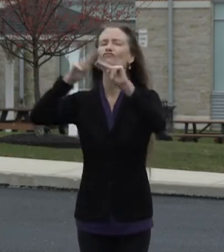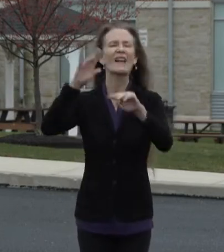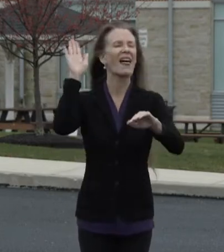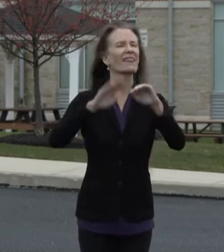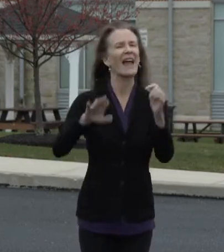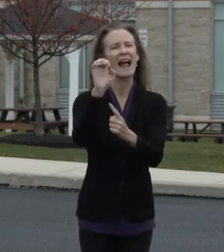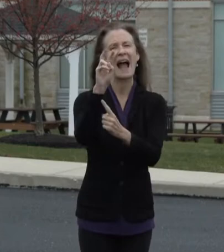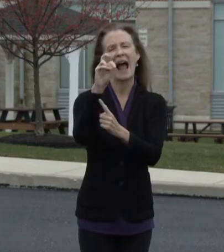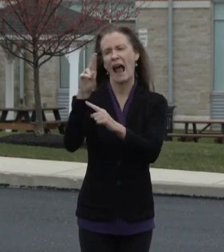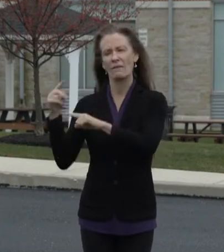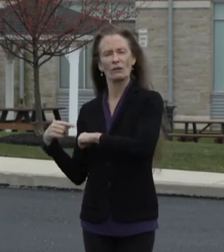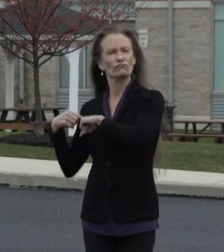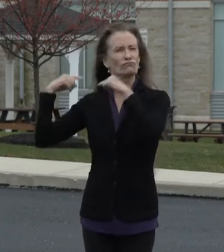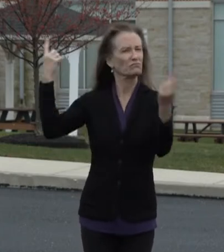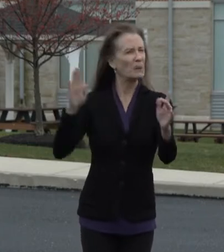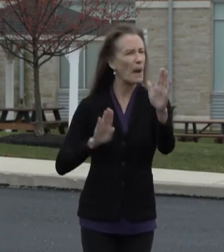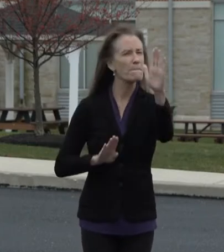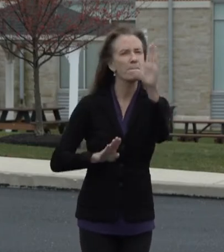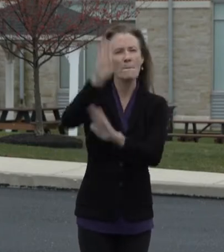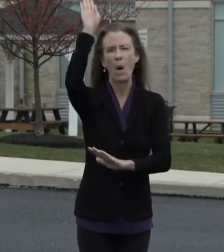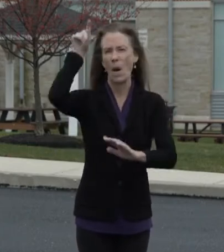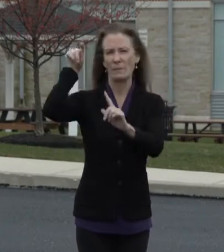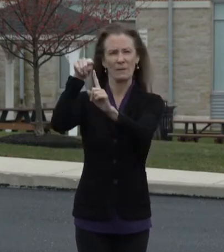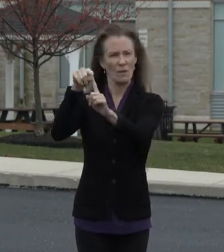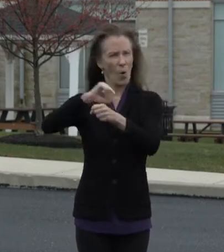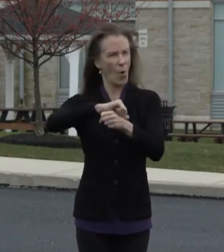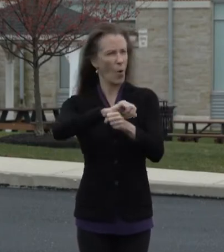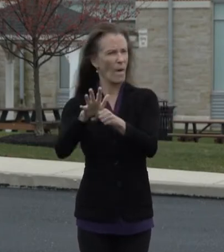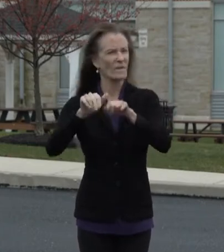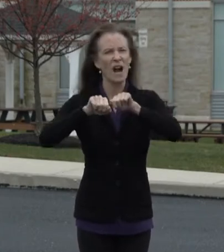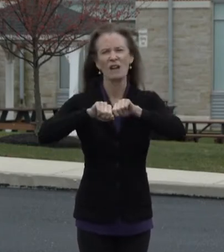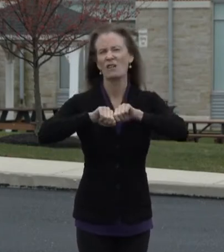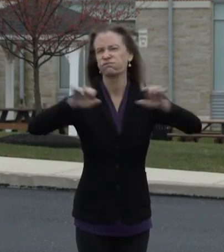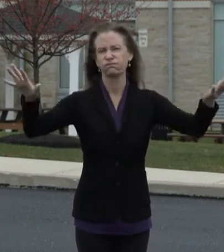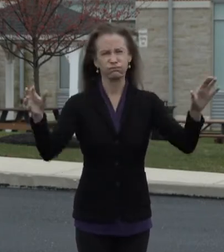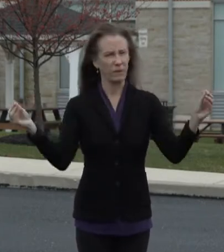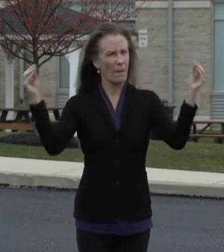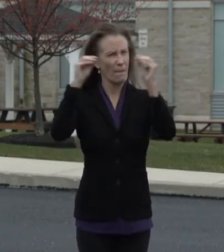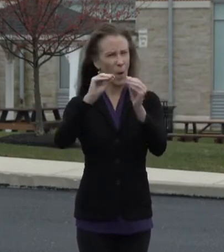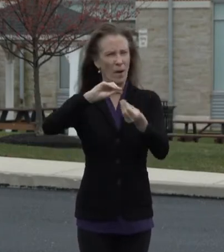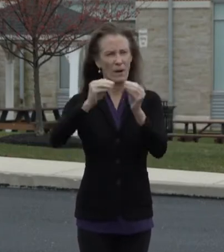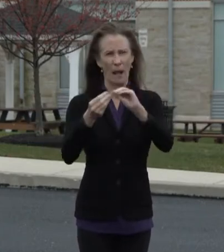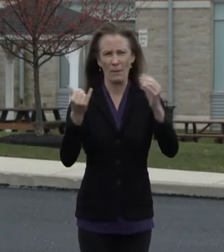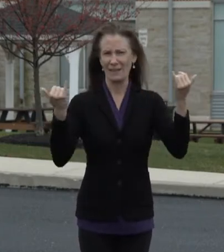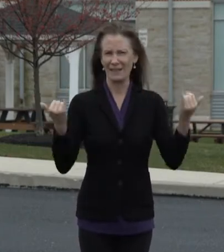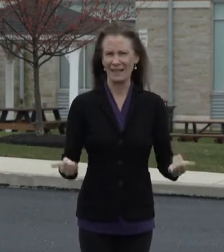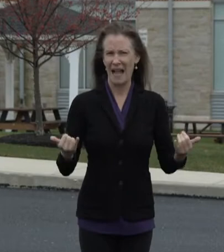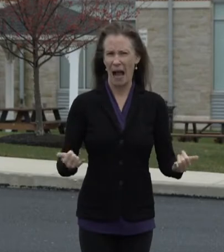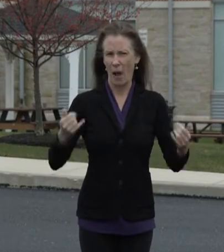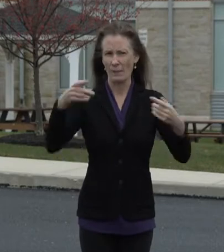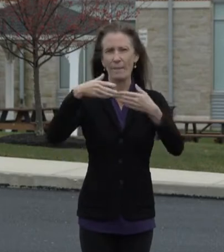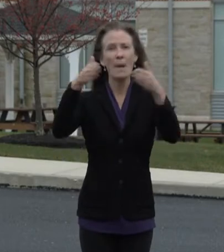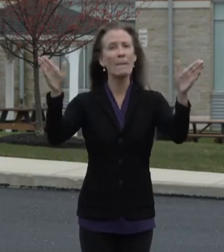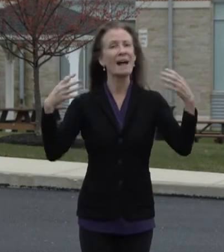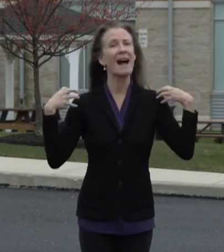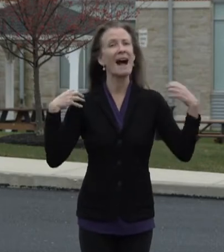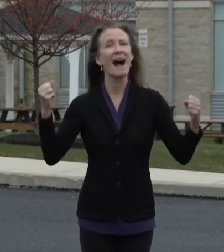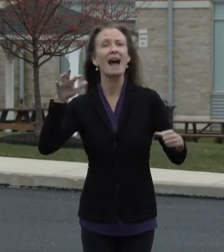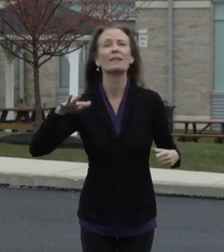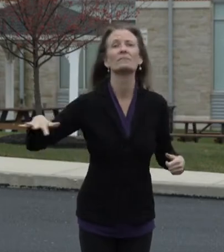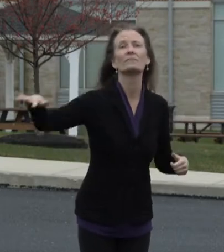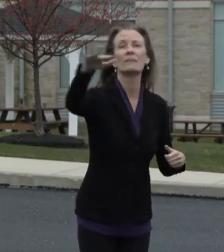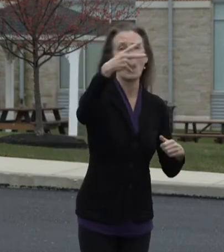The COVID-19 pandemic has challenged all aspects of our public health response in Pennsylvania and